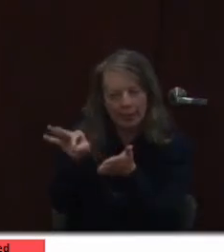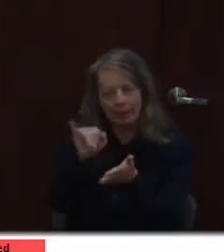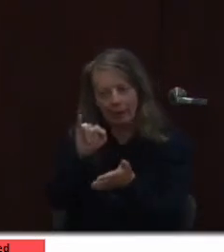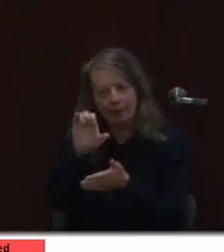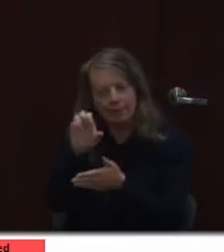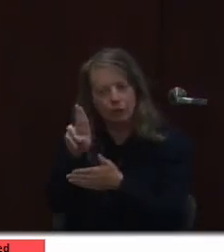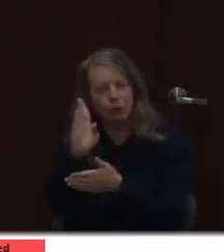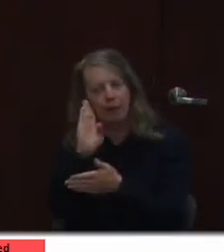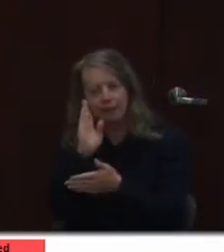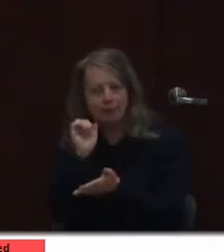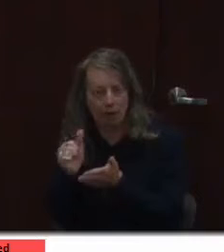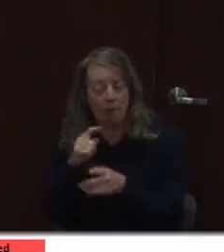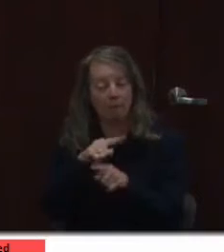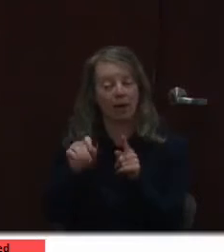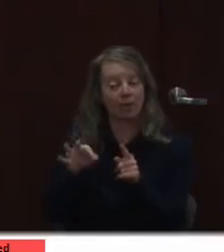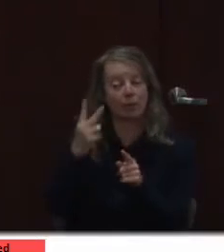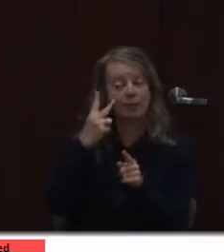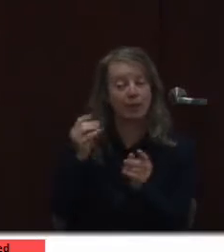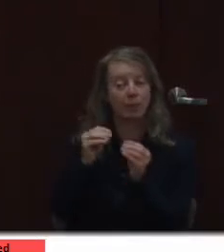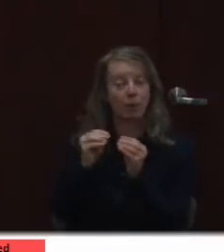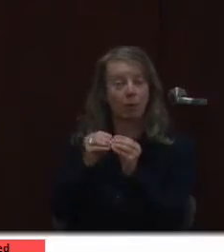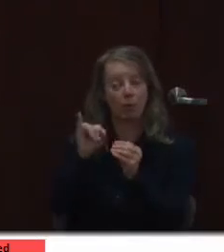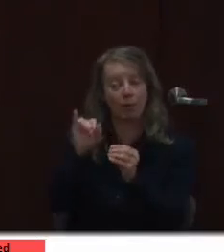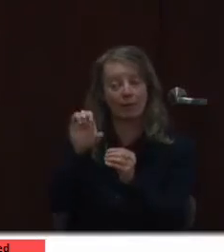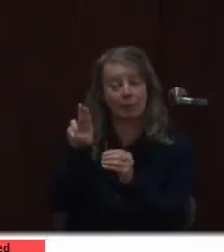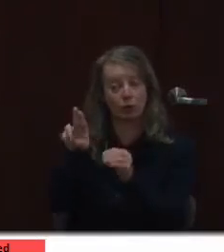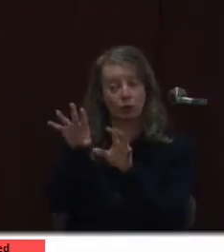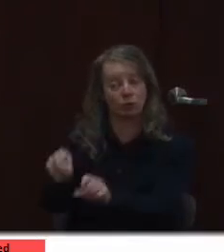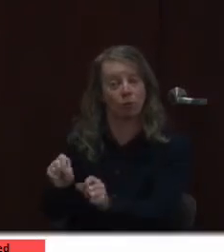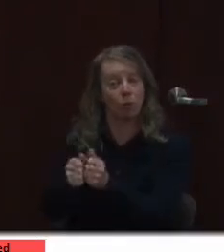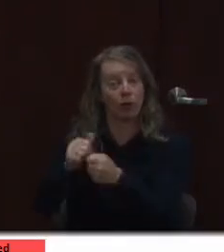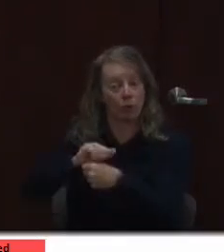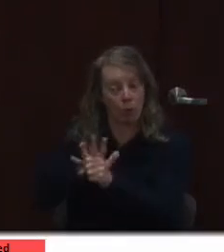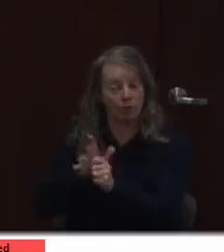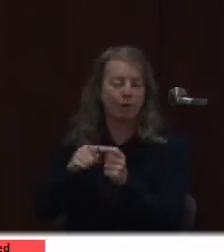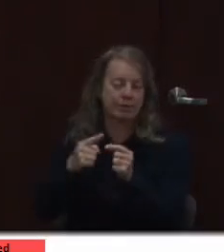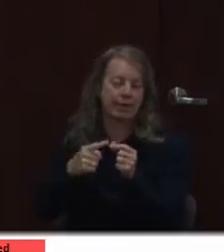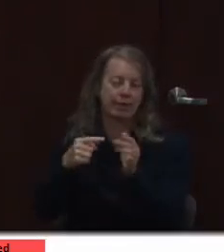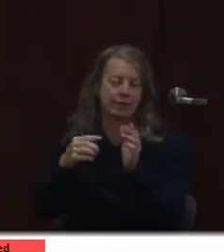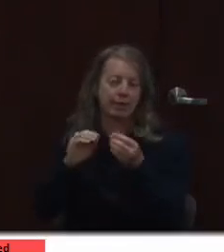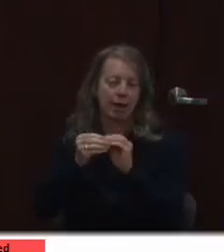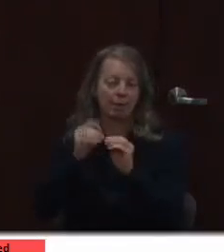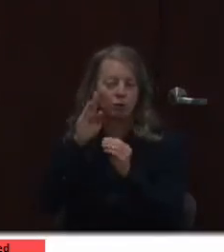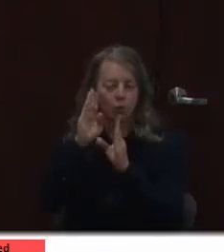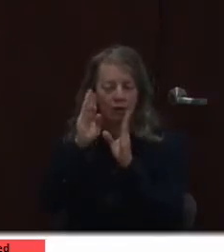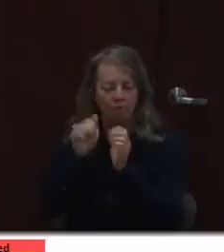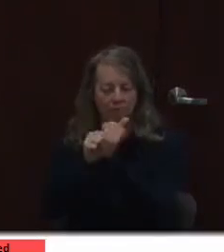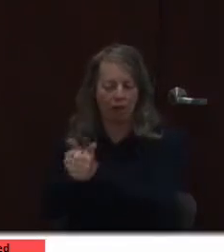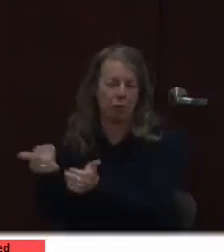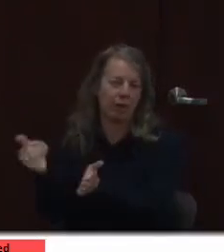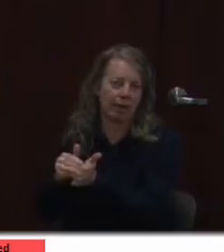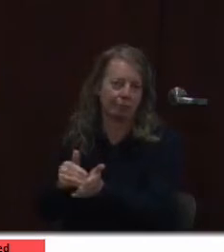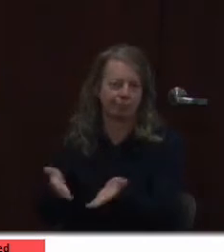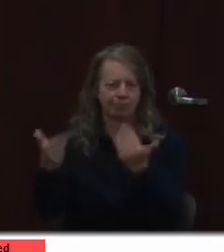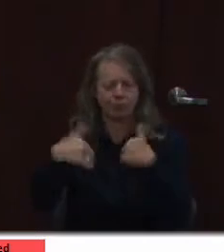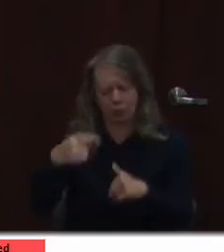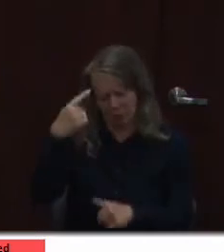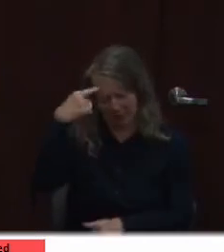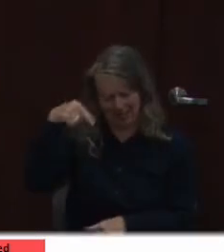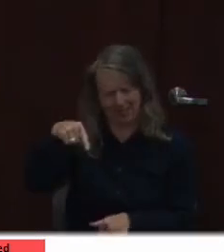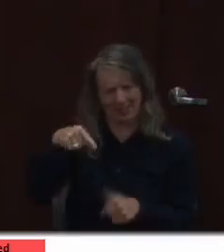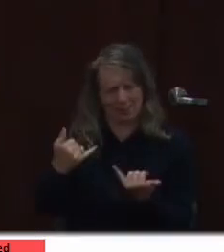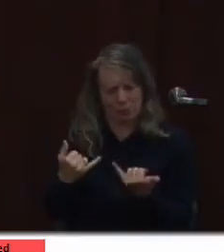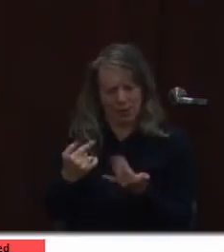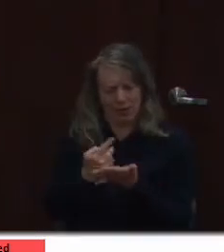reinstate that should we start to see that increase. So this will be the third week, I think, of me